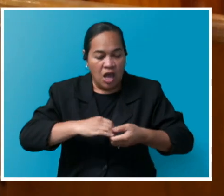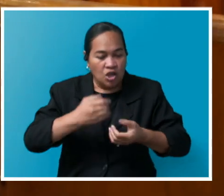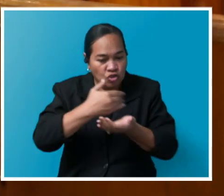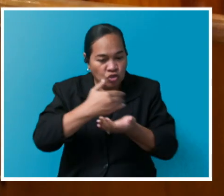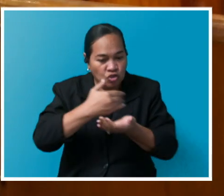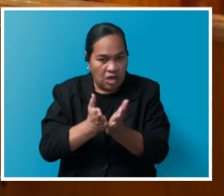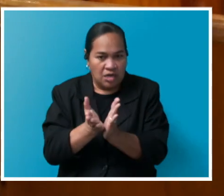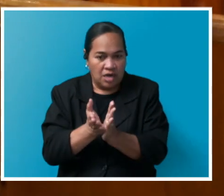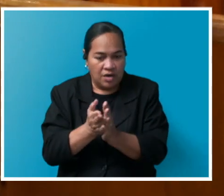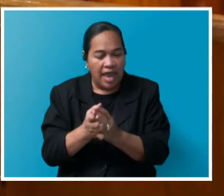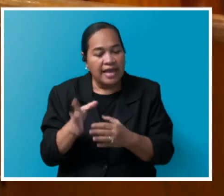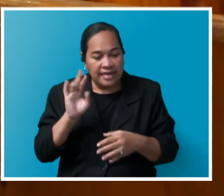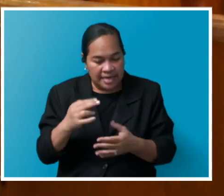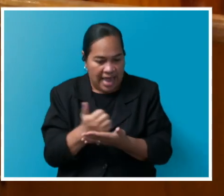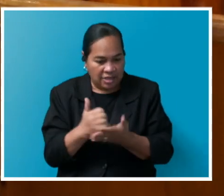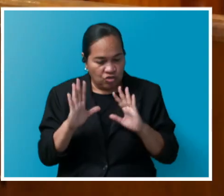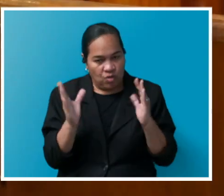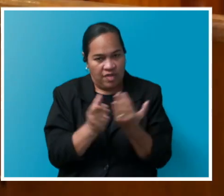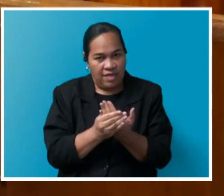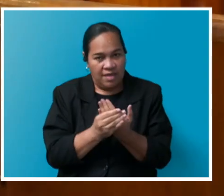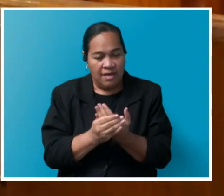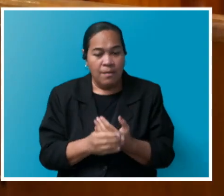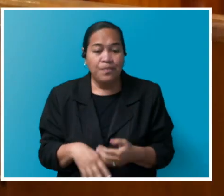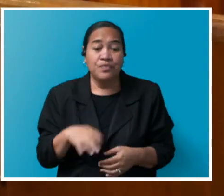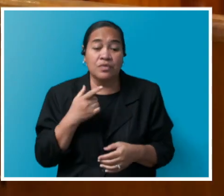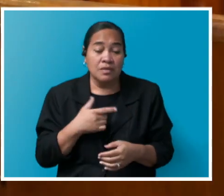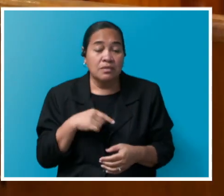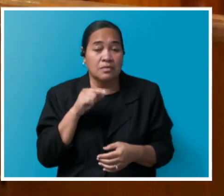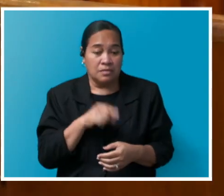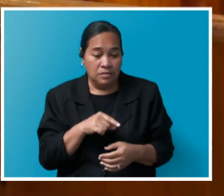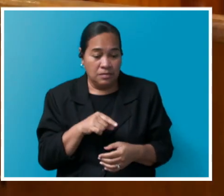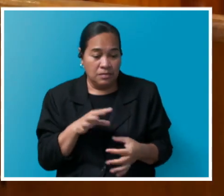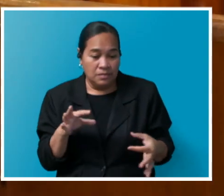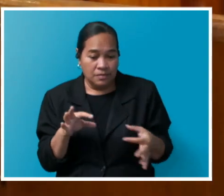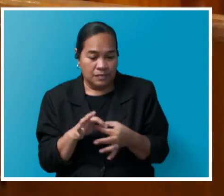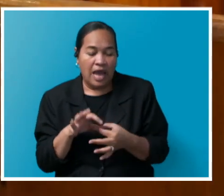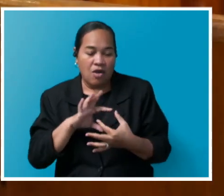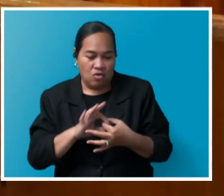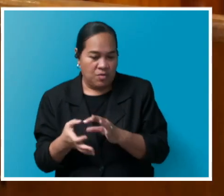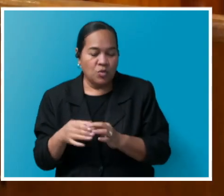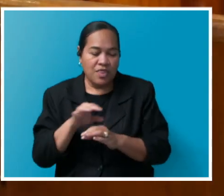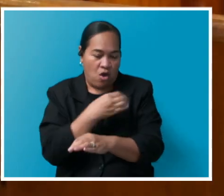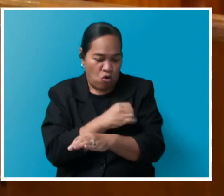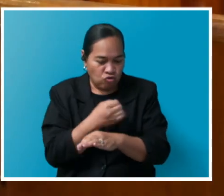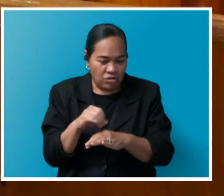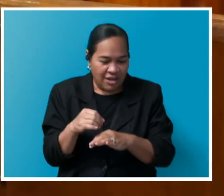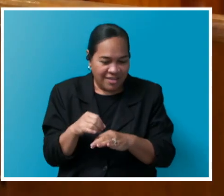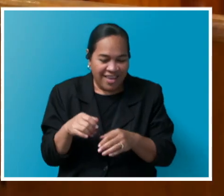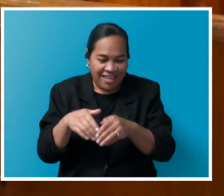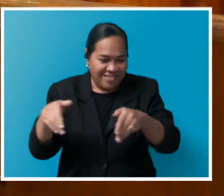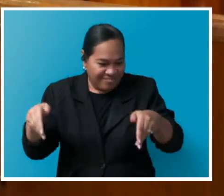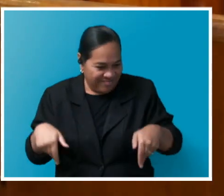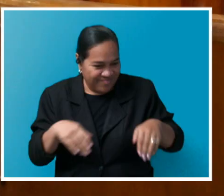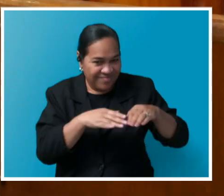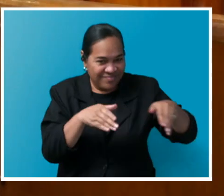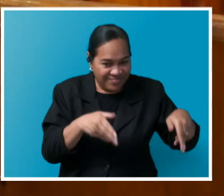and coordinated action. This is closely related to our cooperation in the ocean space and the